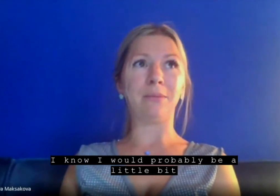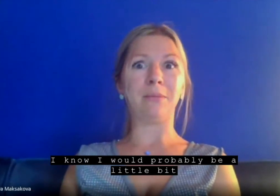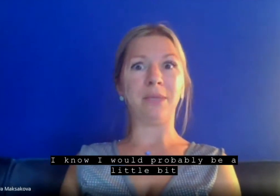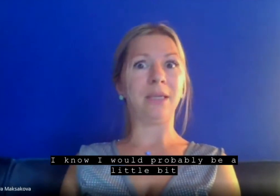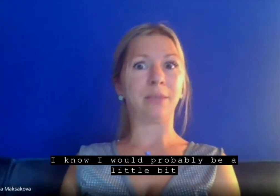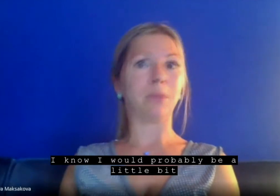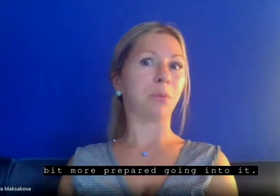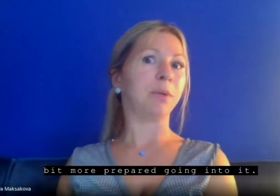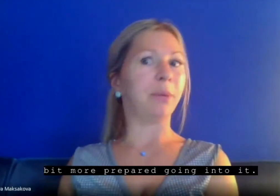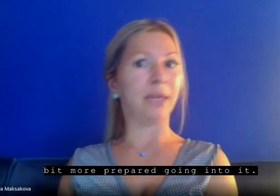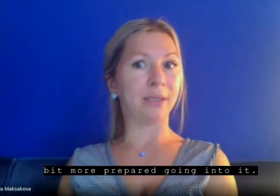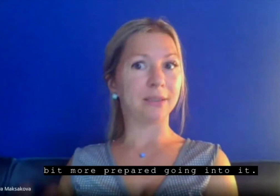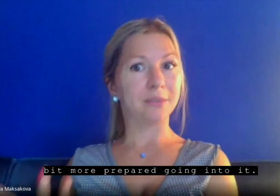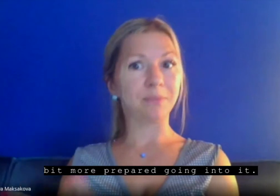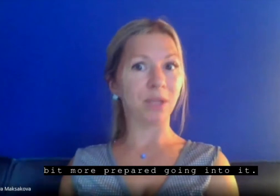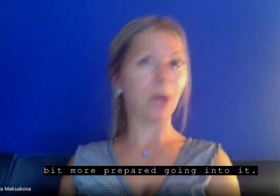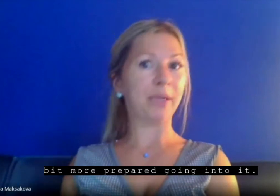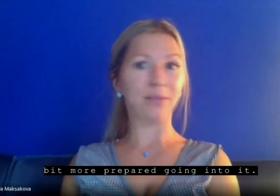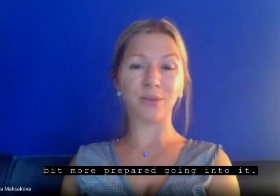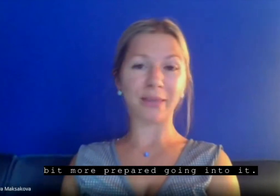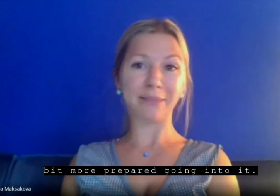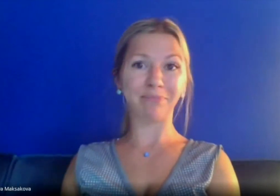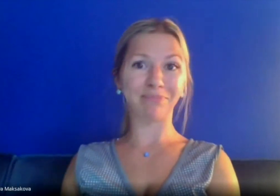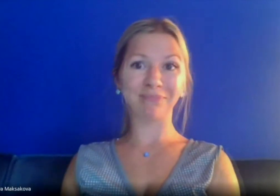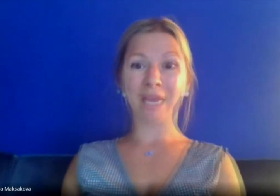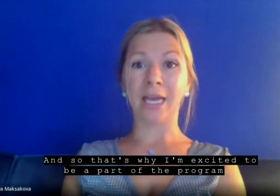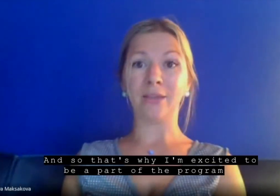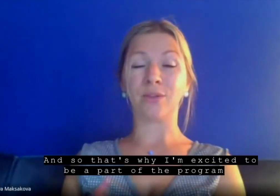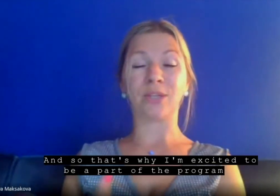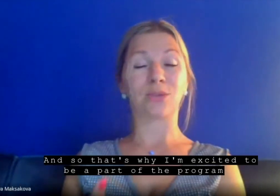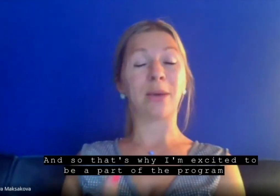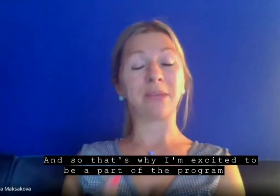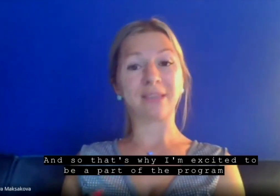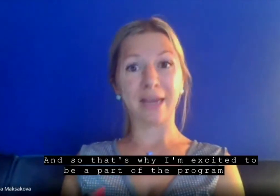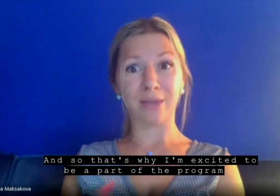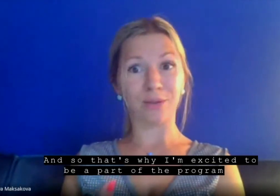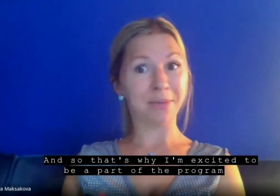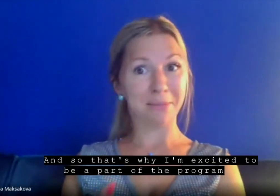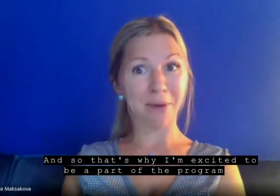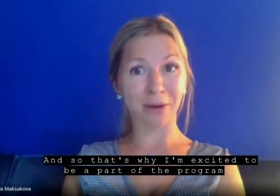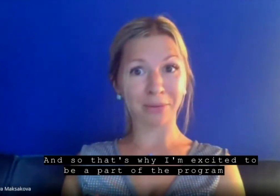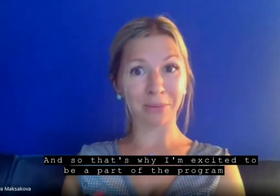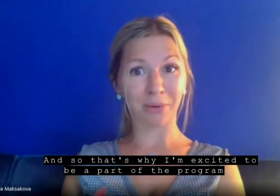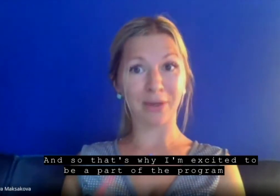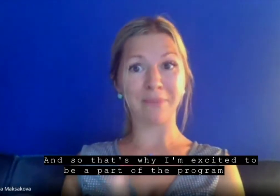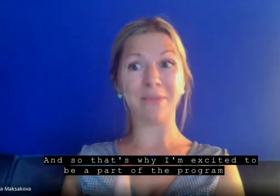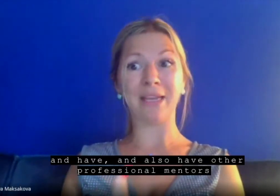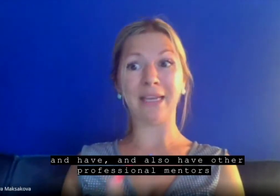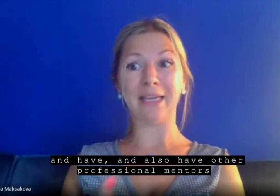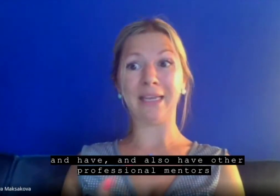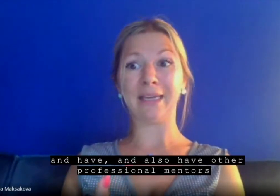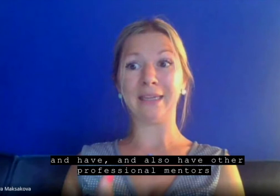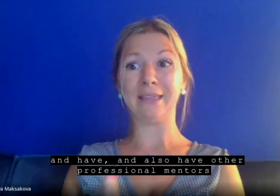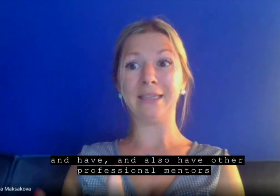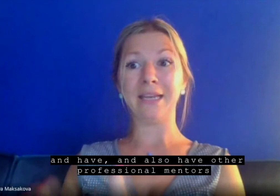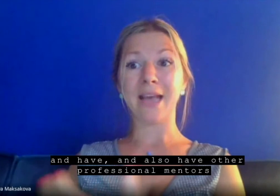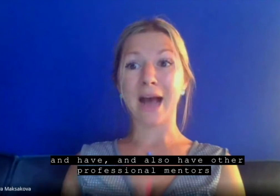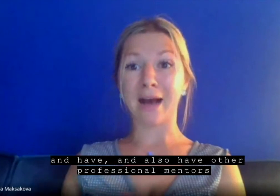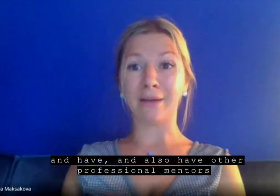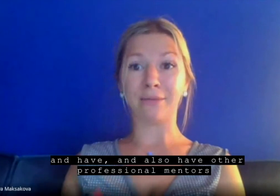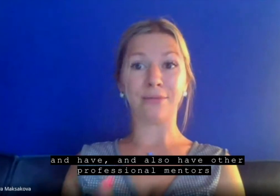probably be a little bit more prepared going into it. And so that's why I'm excited to be a part of the program and